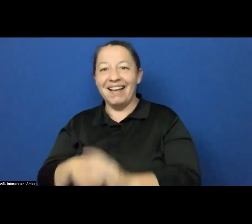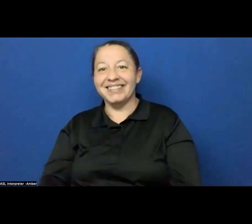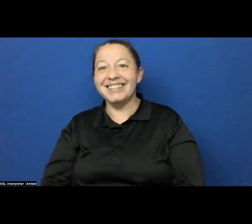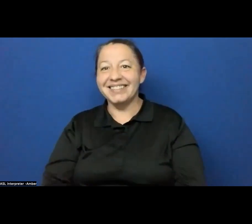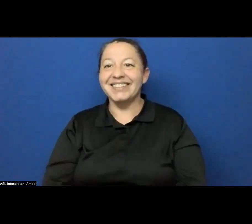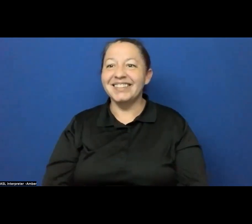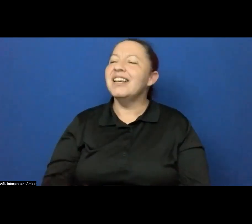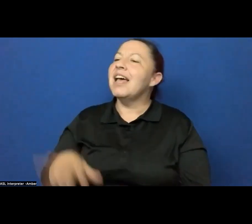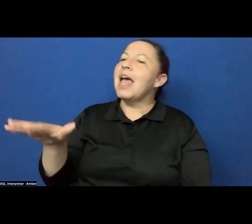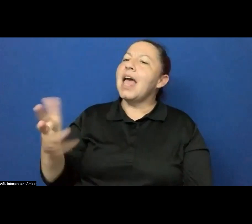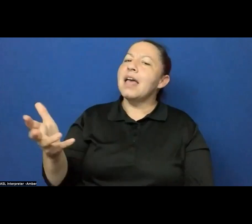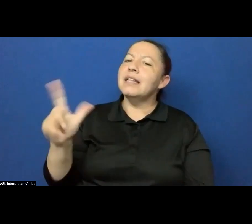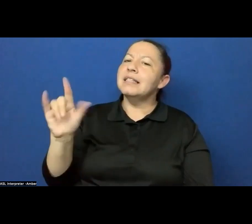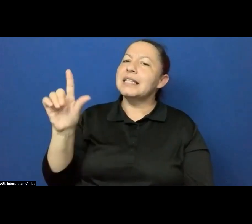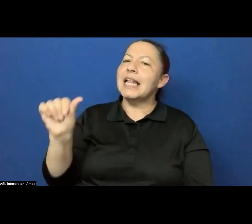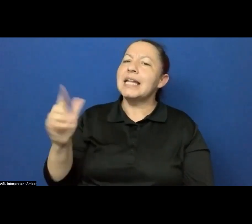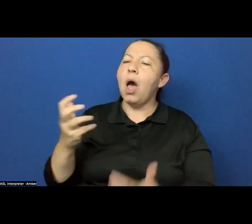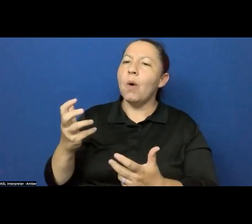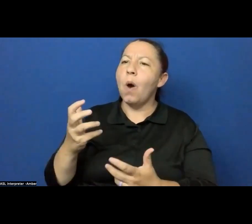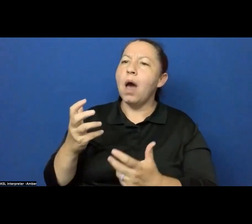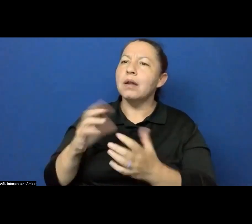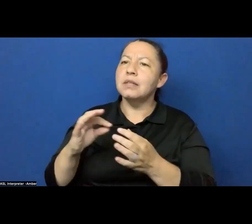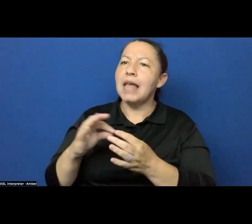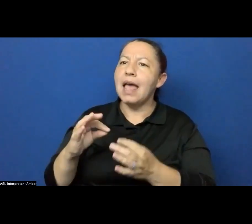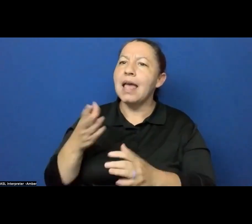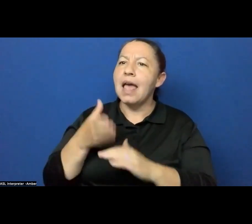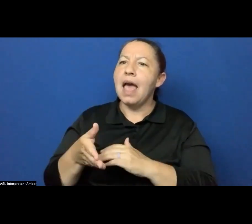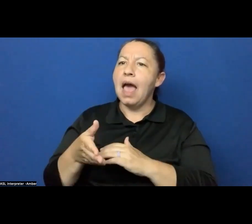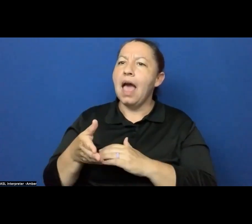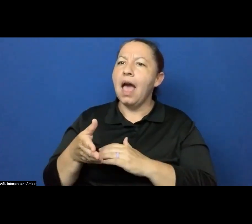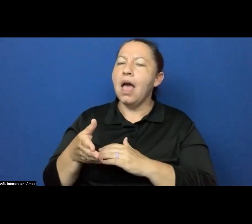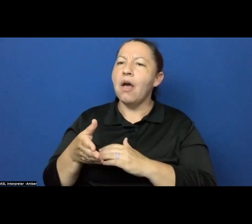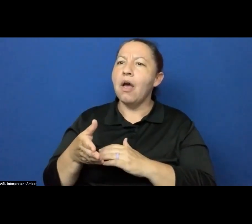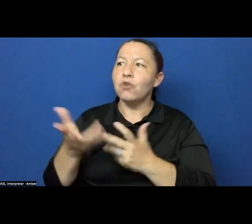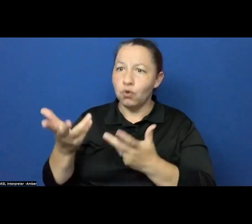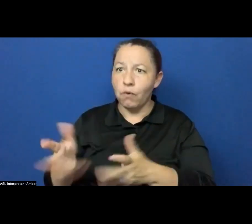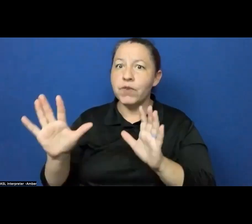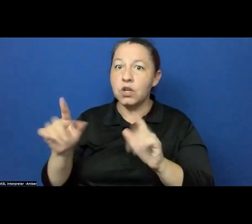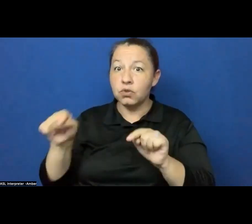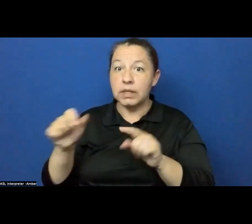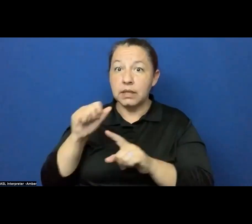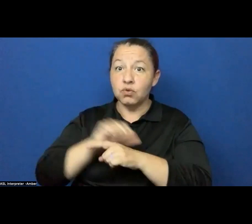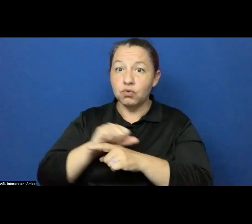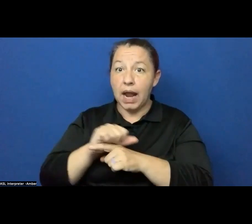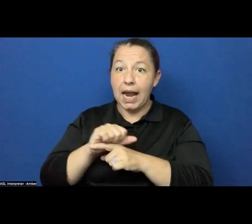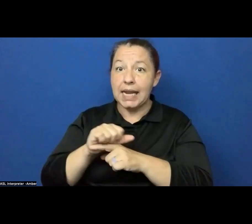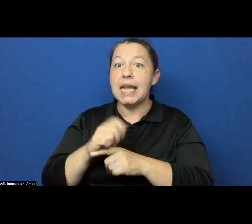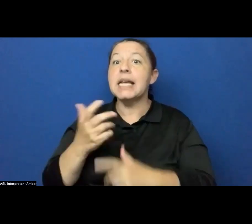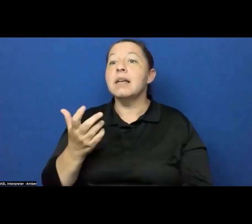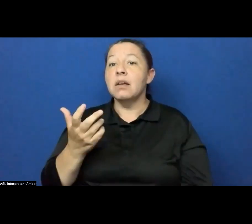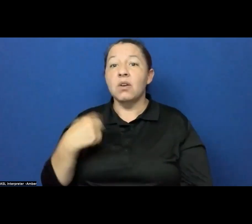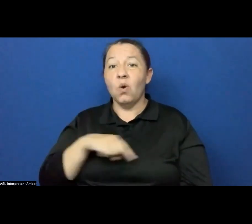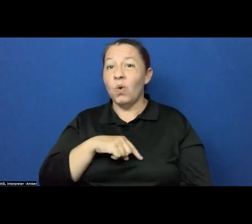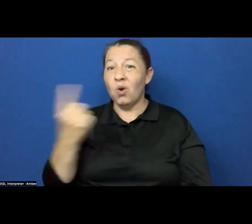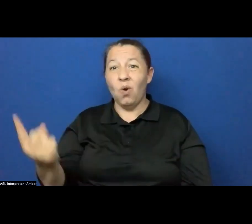I wanted to say that also after you have finished this training, that we are